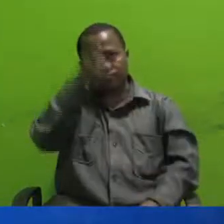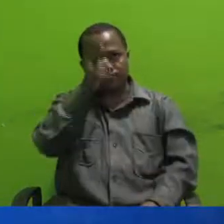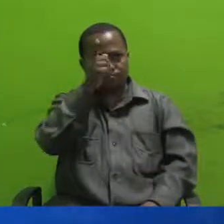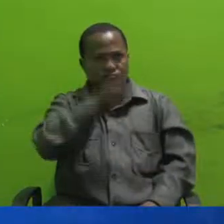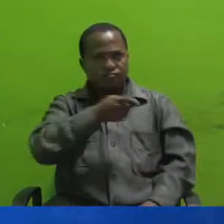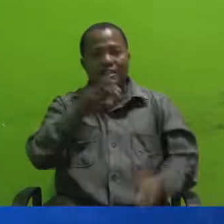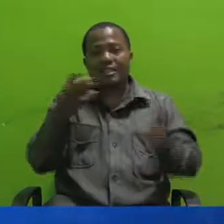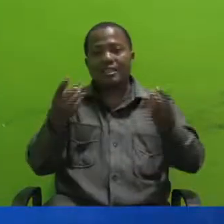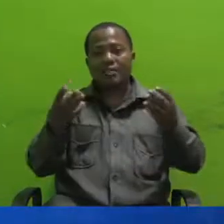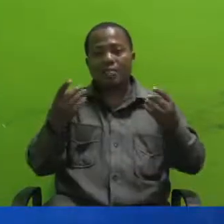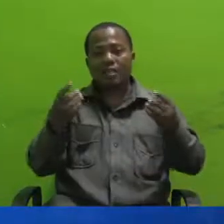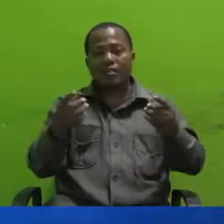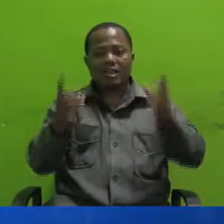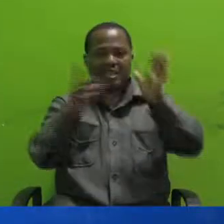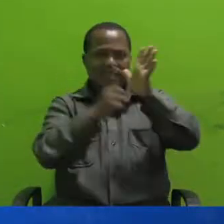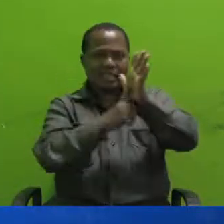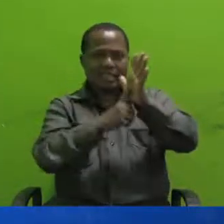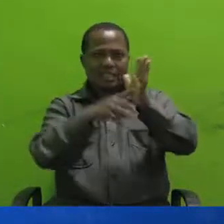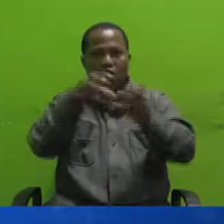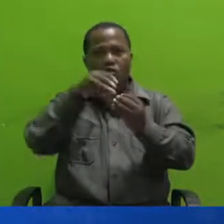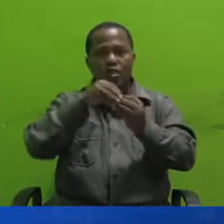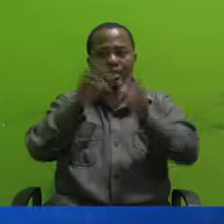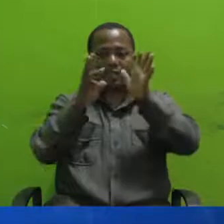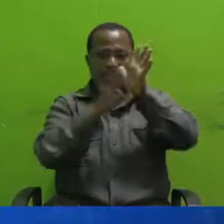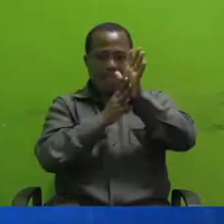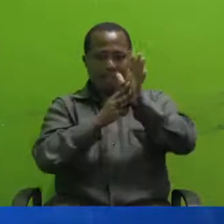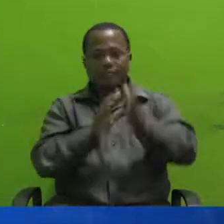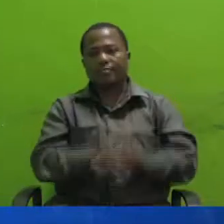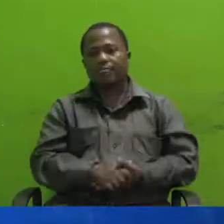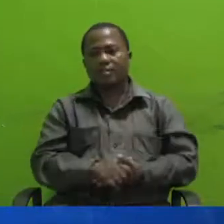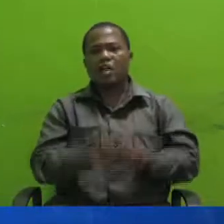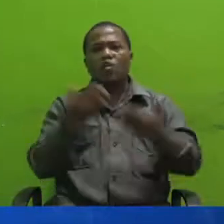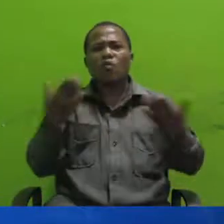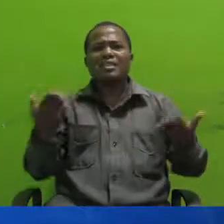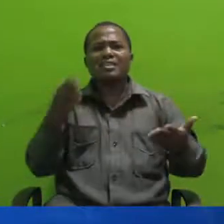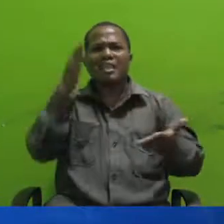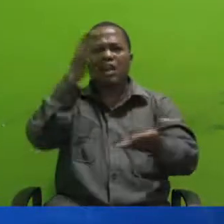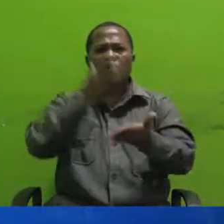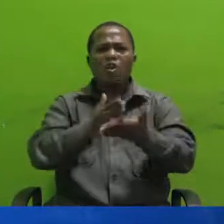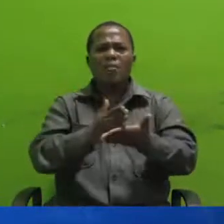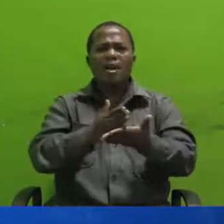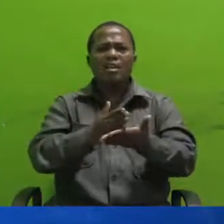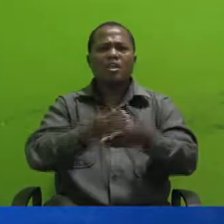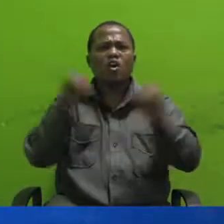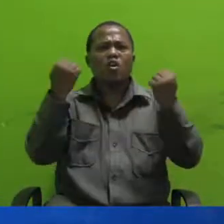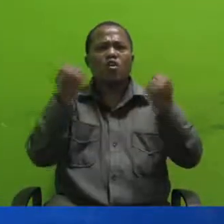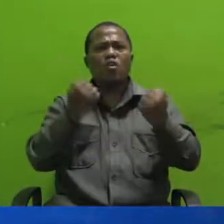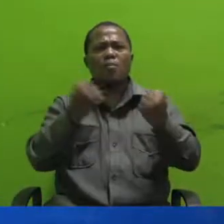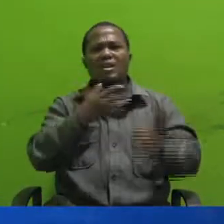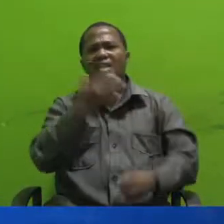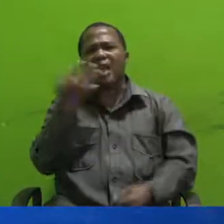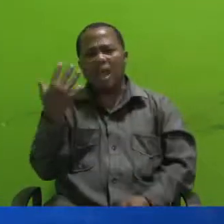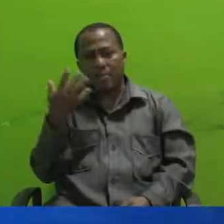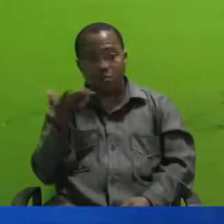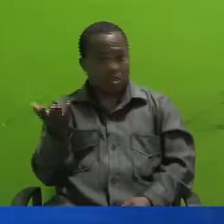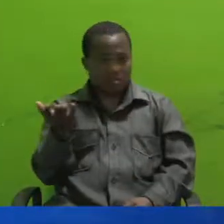we can simplify 6 and 8. So what is the common number here? The